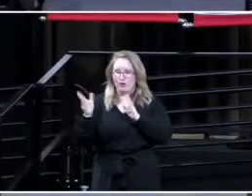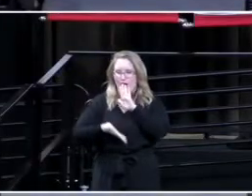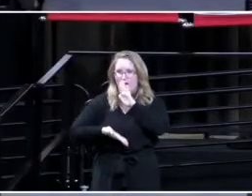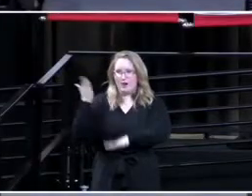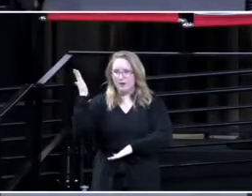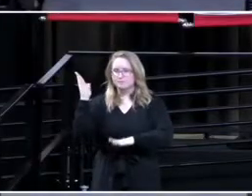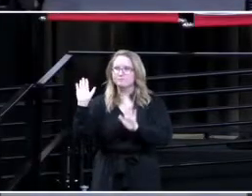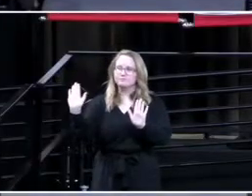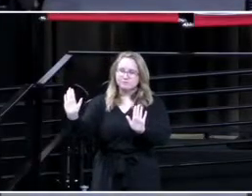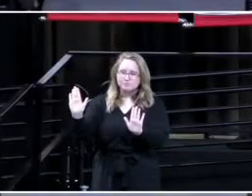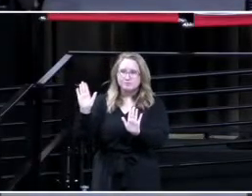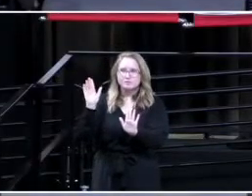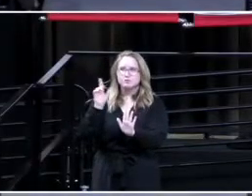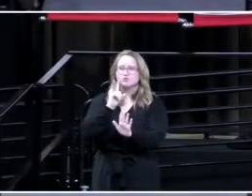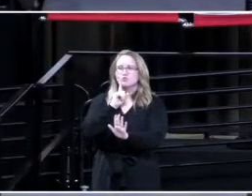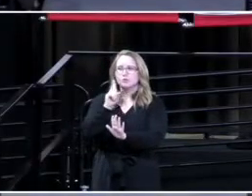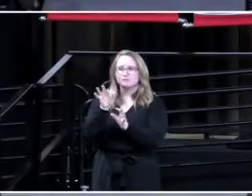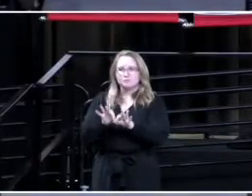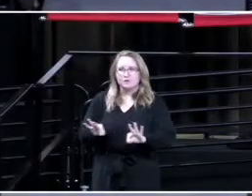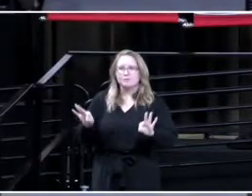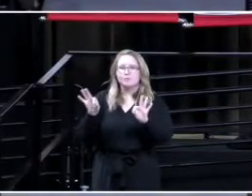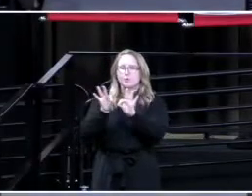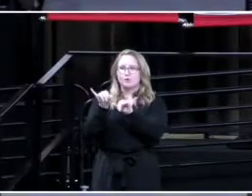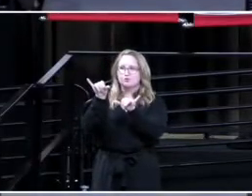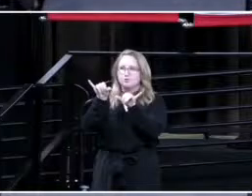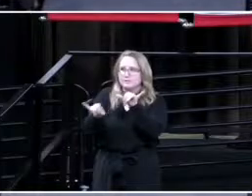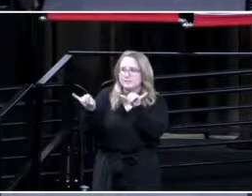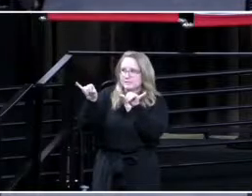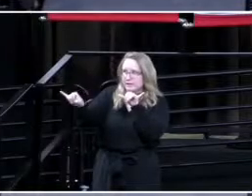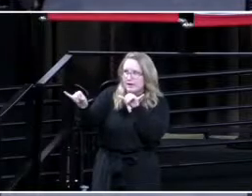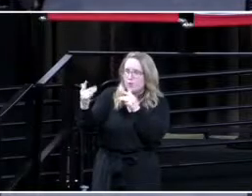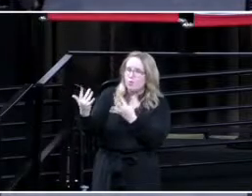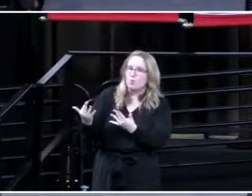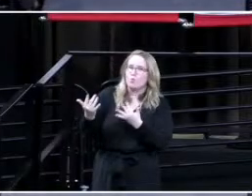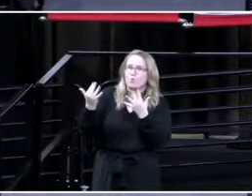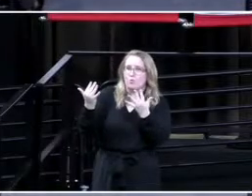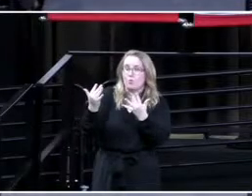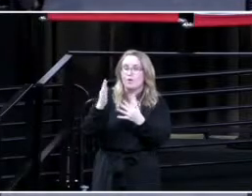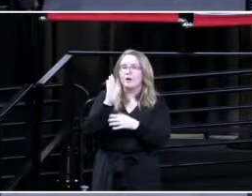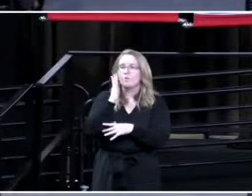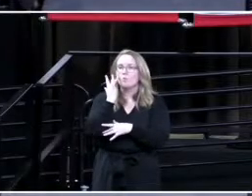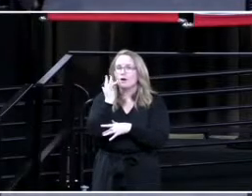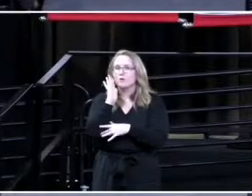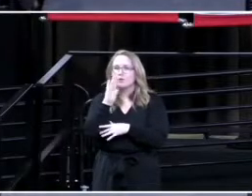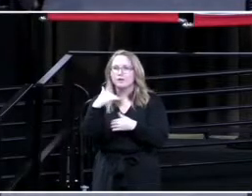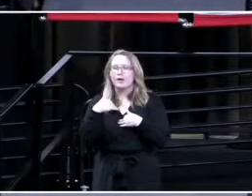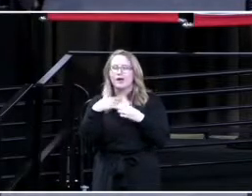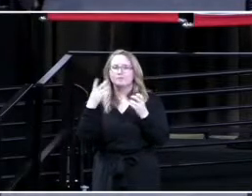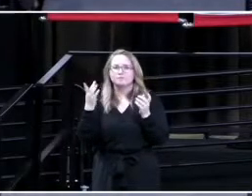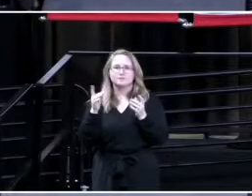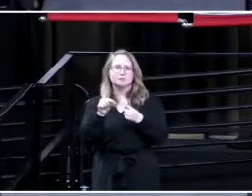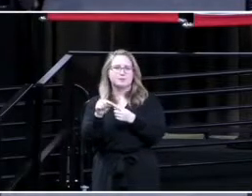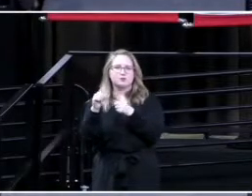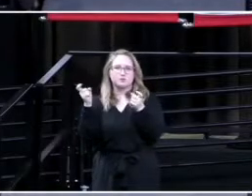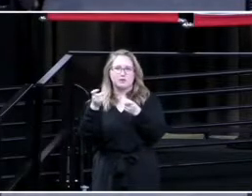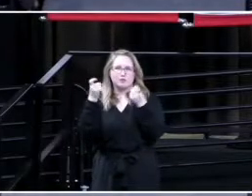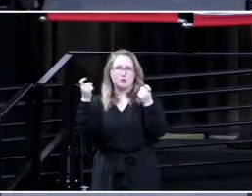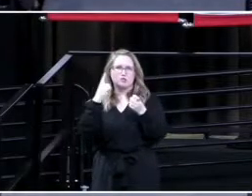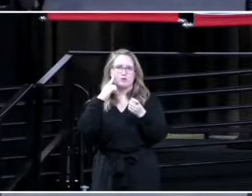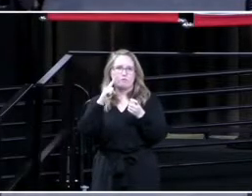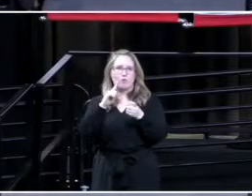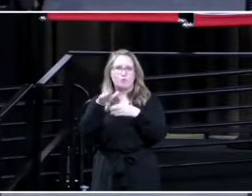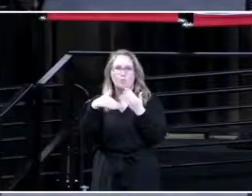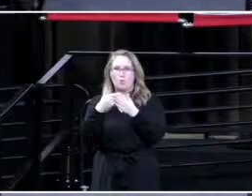name called, I strongly urge you to remain in your seats for a special celebration of all of our graduates that